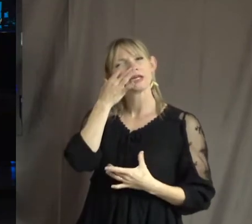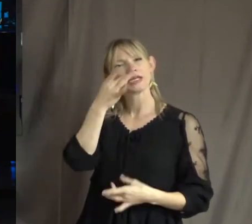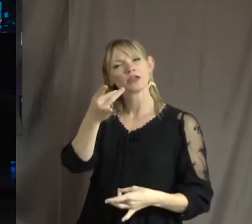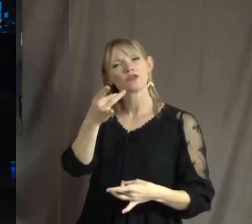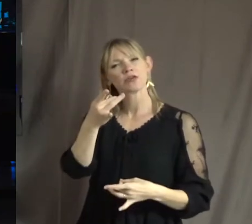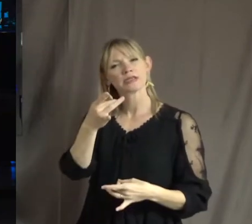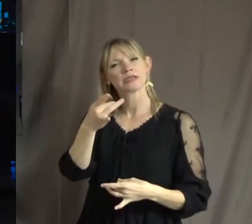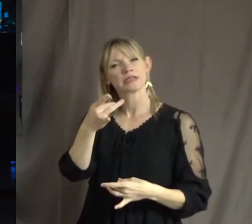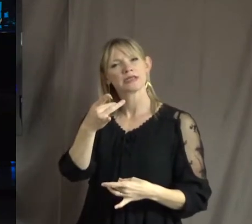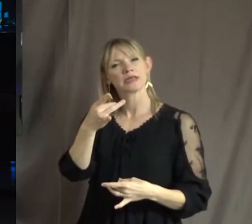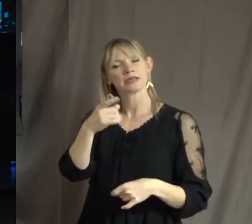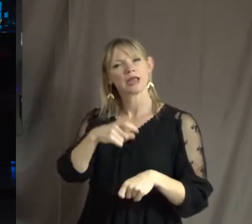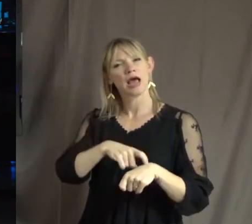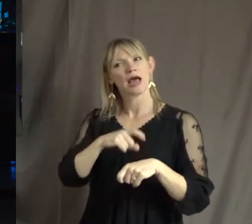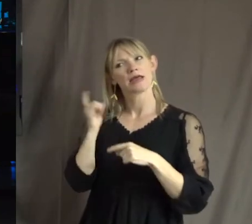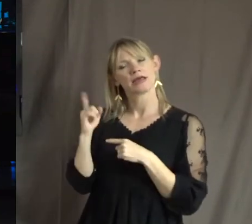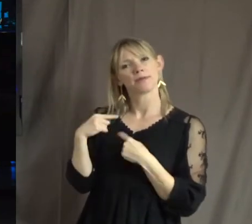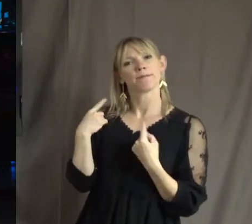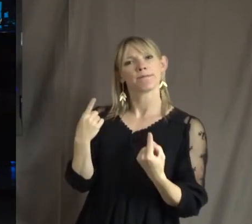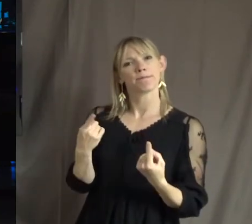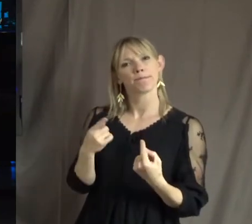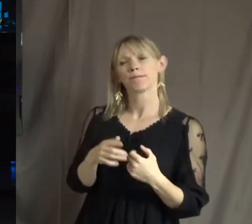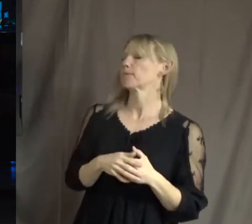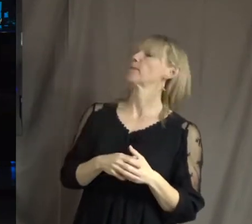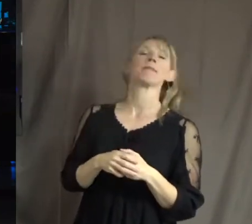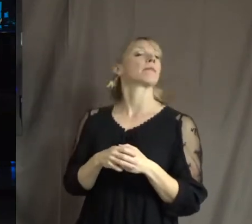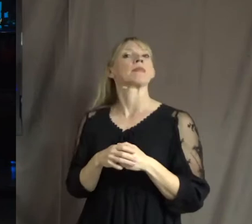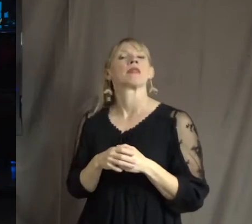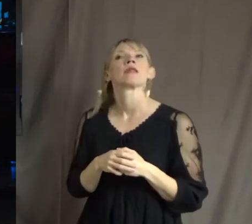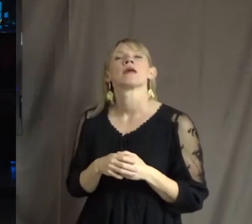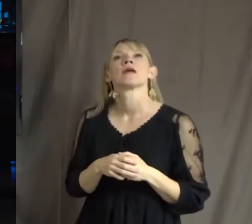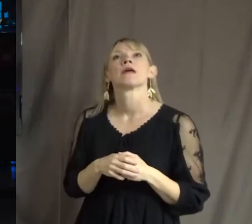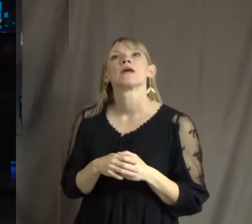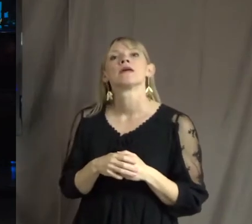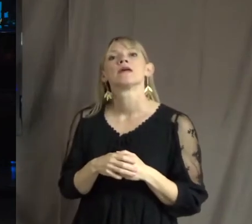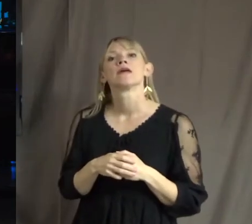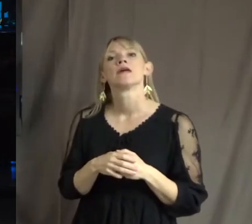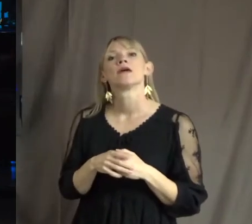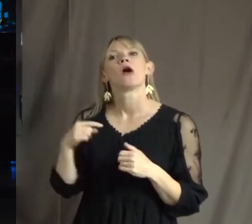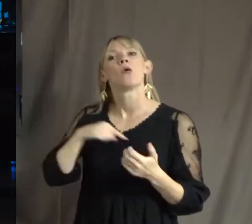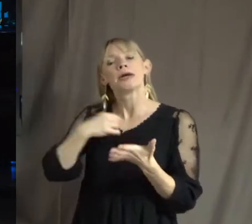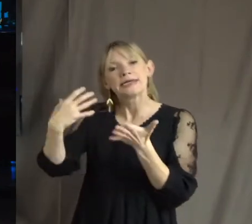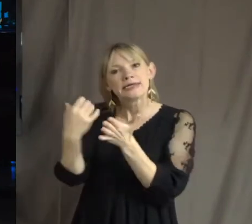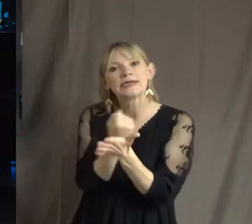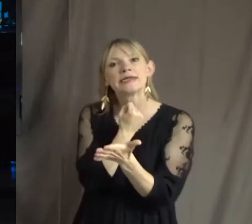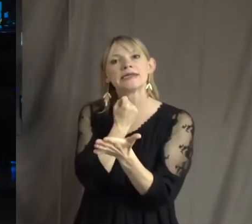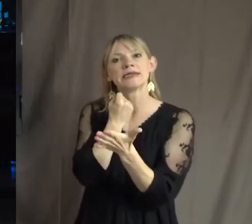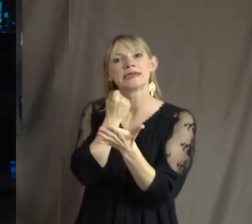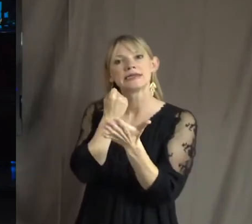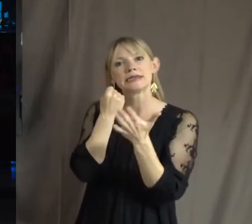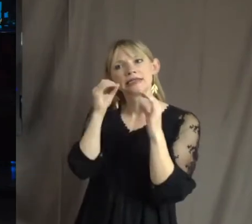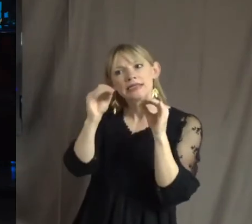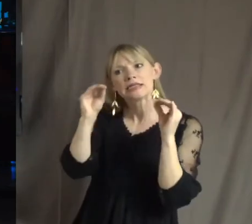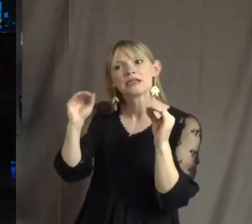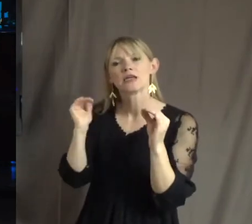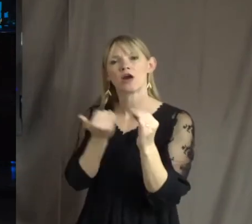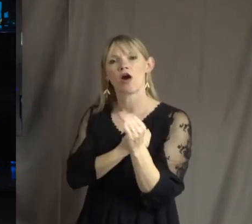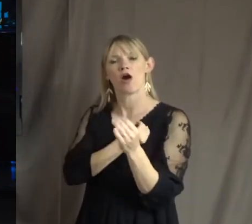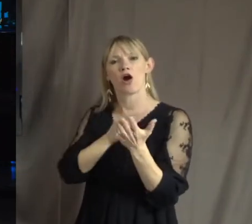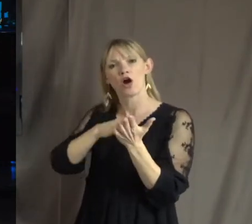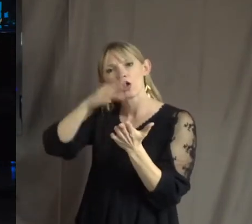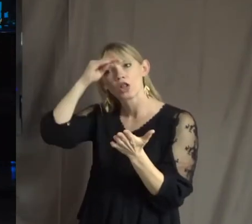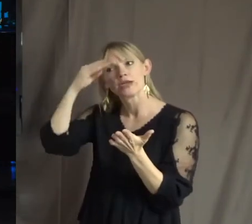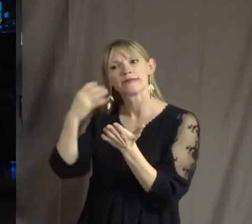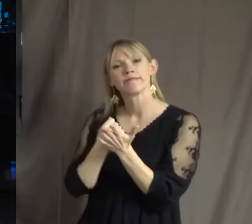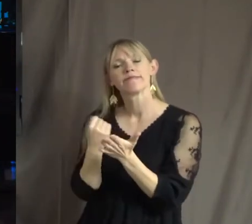have been in, and we reap the teaching and the learning from this time. When